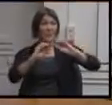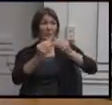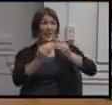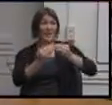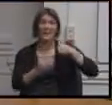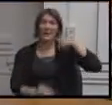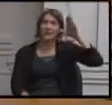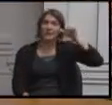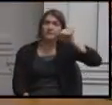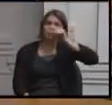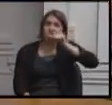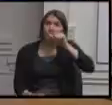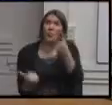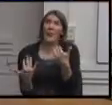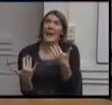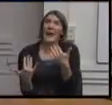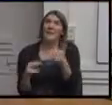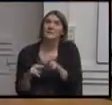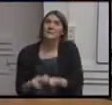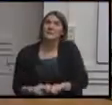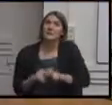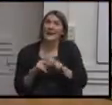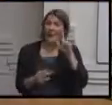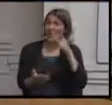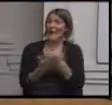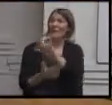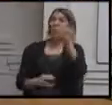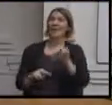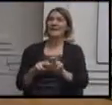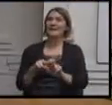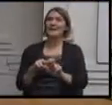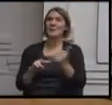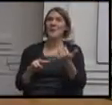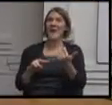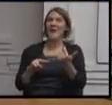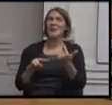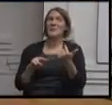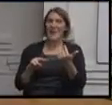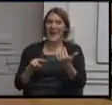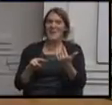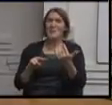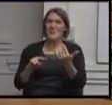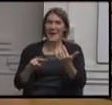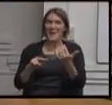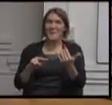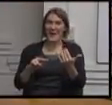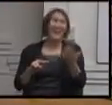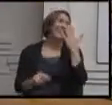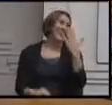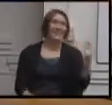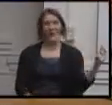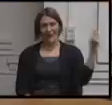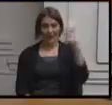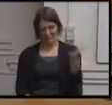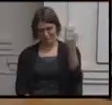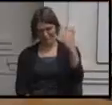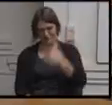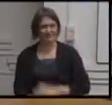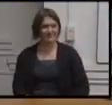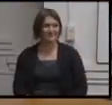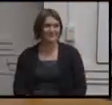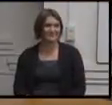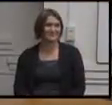perseverance. Looks like you all got here early and waited us out. So if you all want to take the